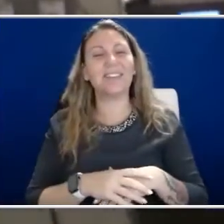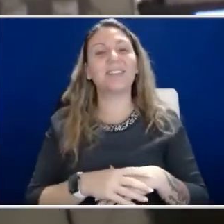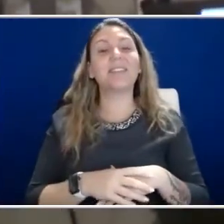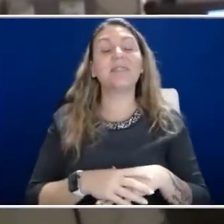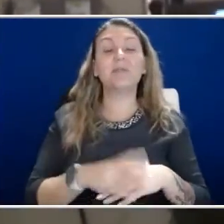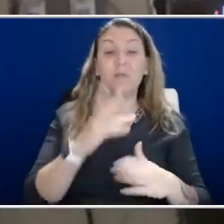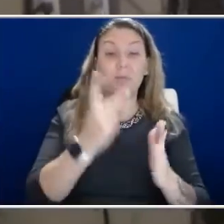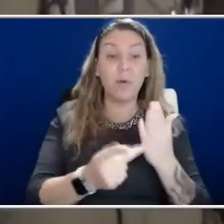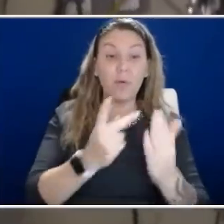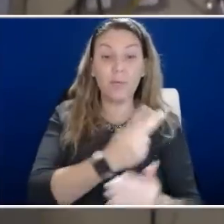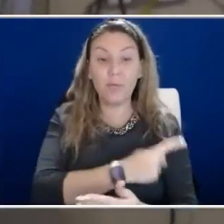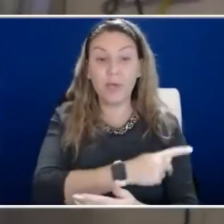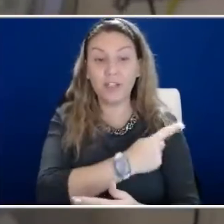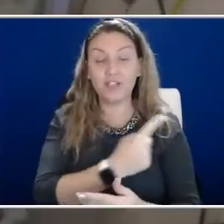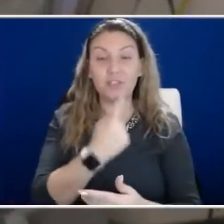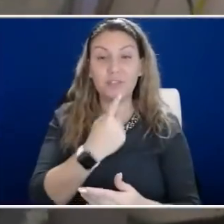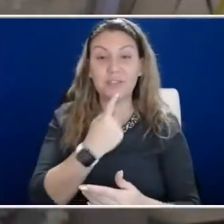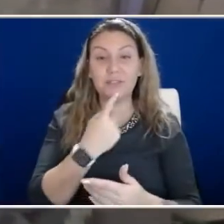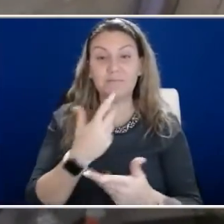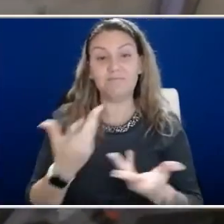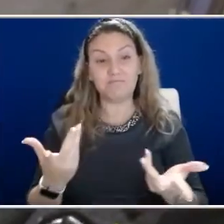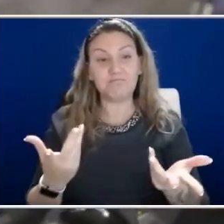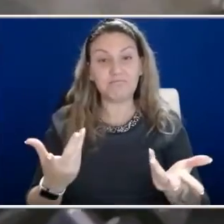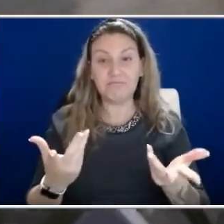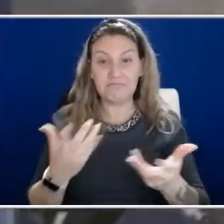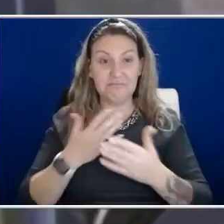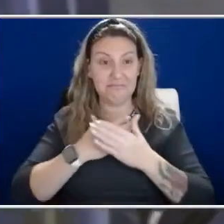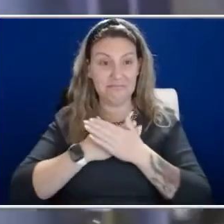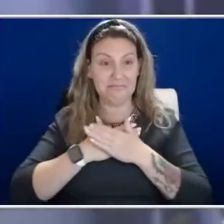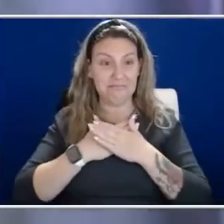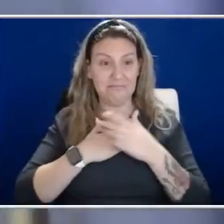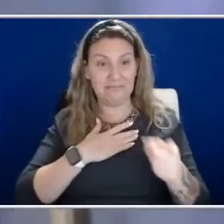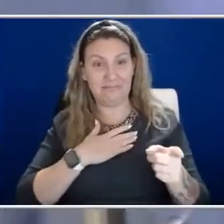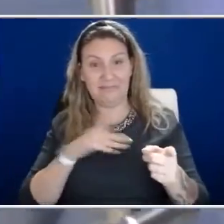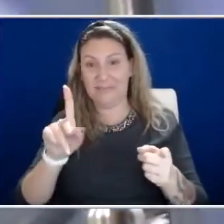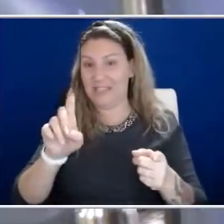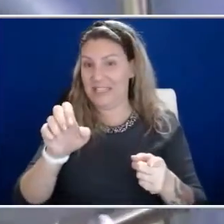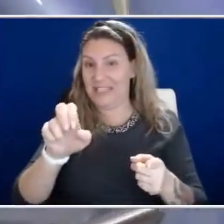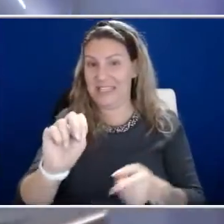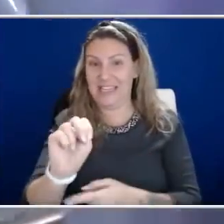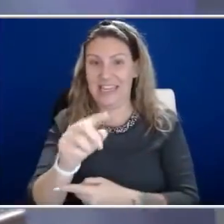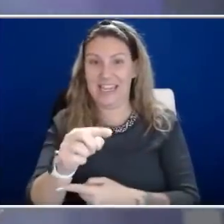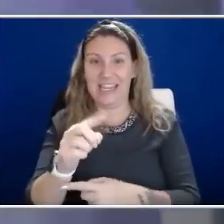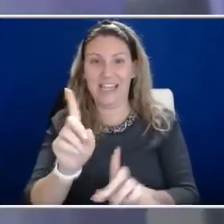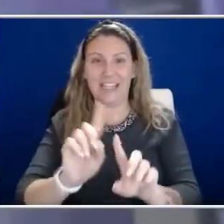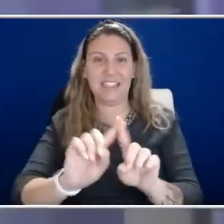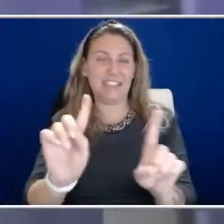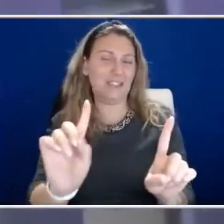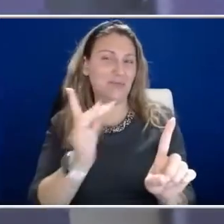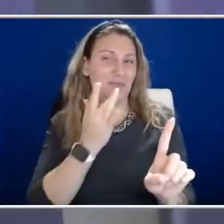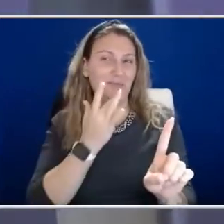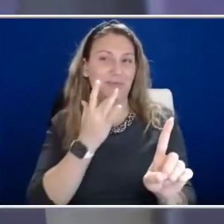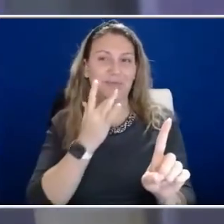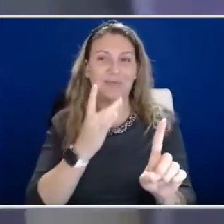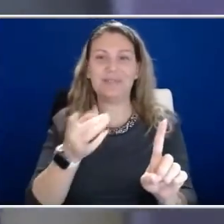say that it's pretty relaxing. Over here we have Ken. Ken has different taste in movies. He's watching Santa Claus